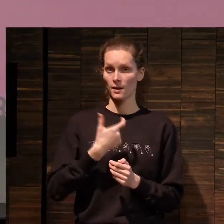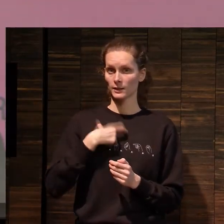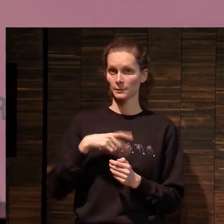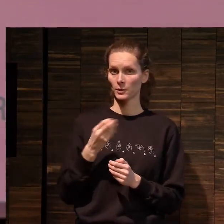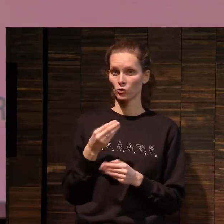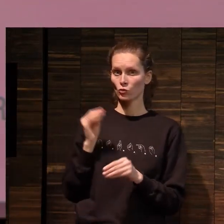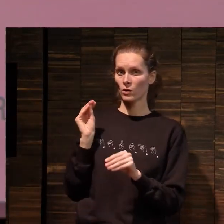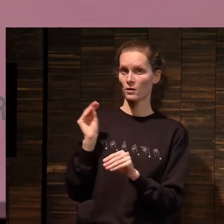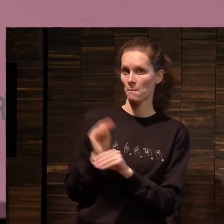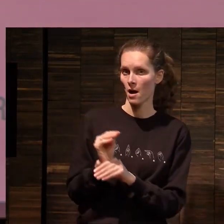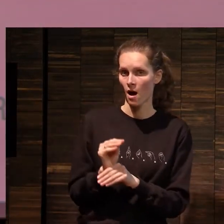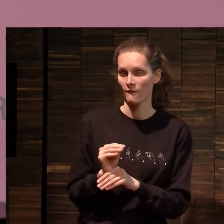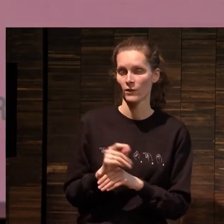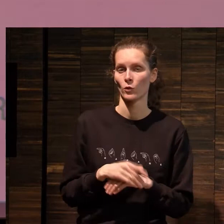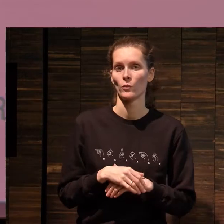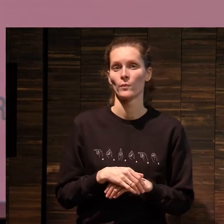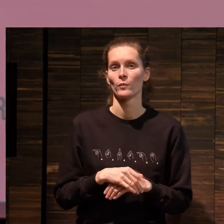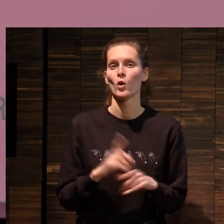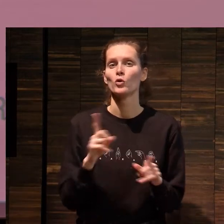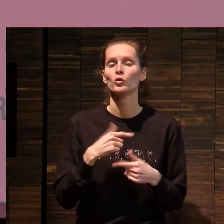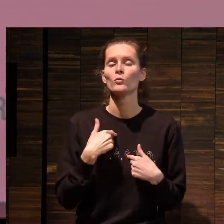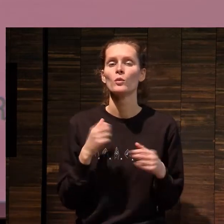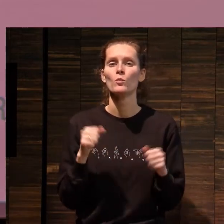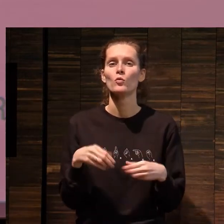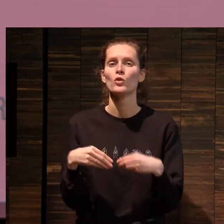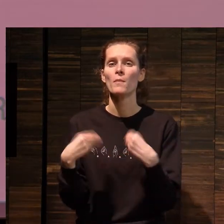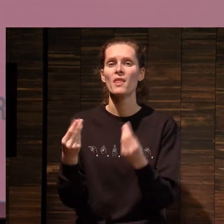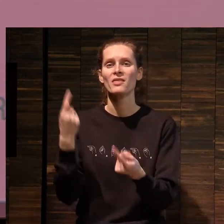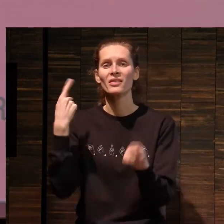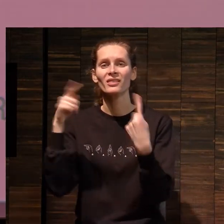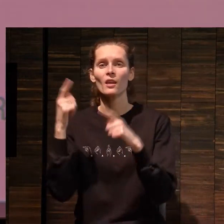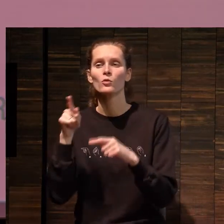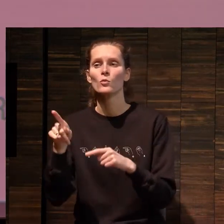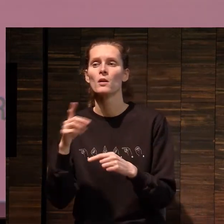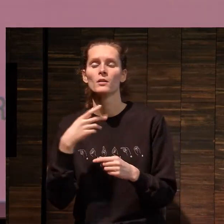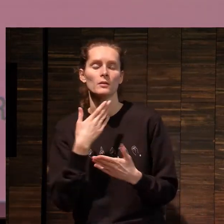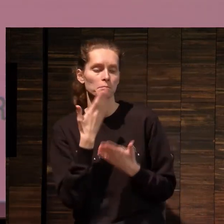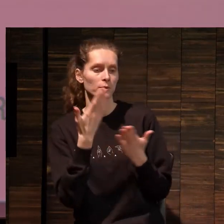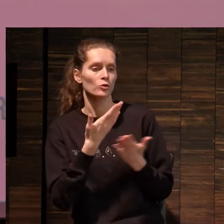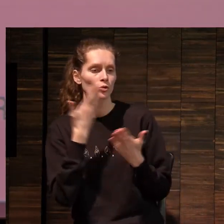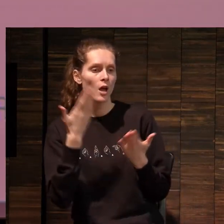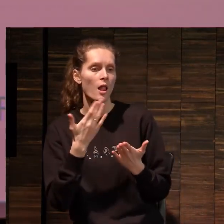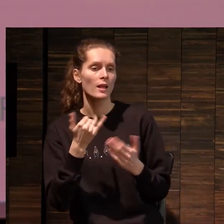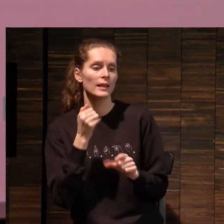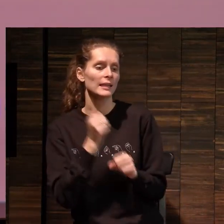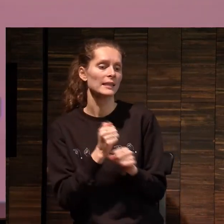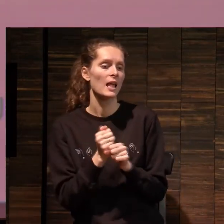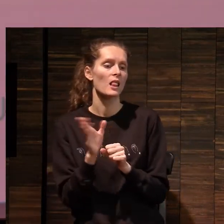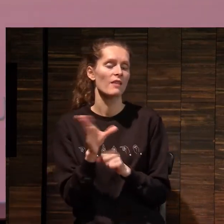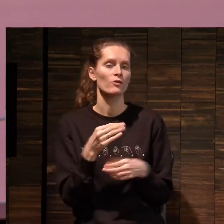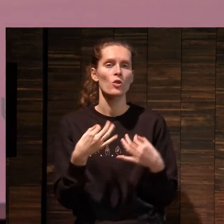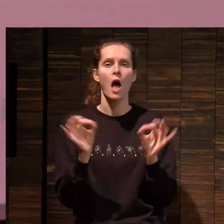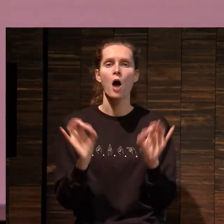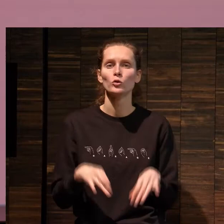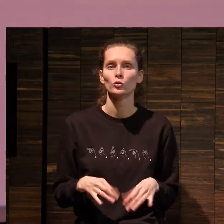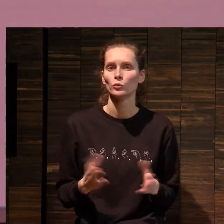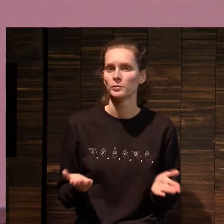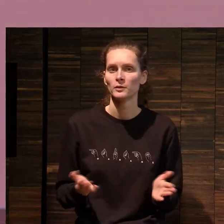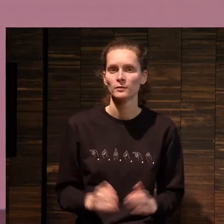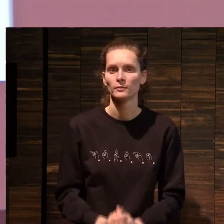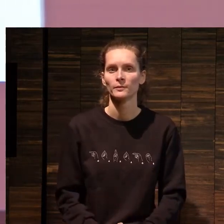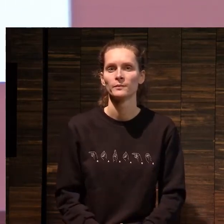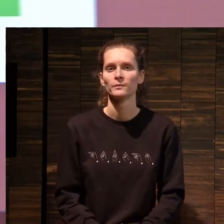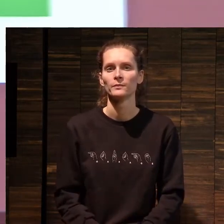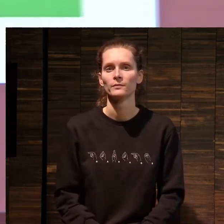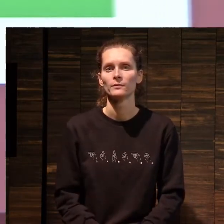brand fonts have to be for you to show that this is different? I would like to add something. What's maybe brief can